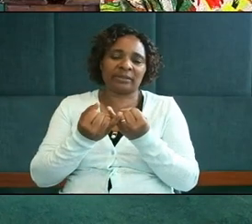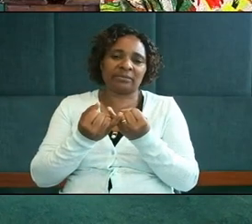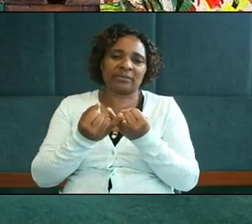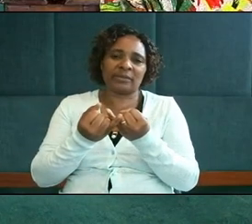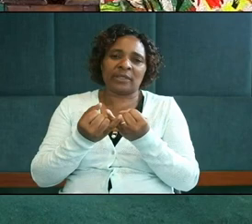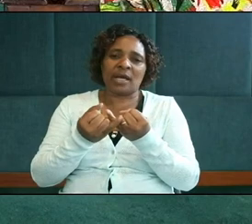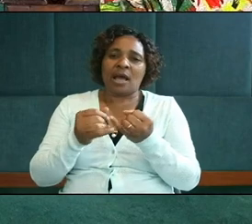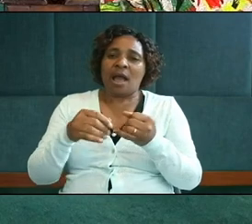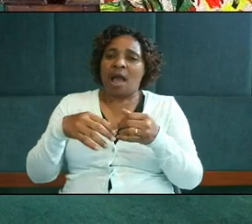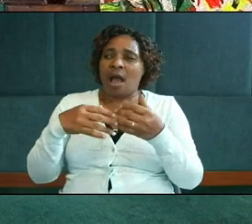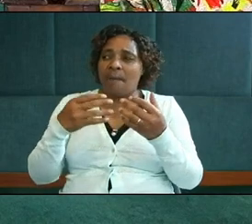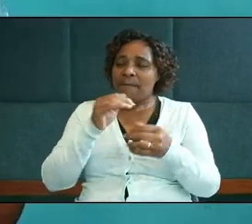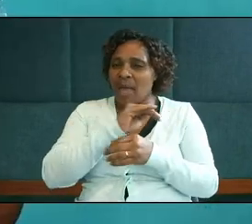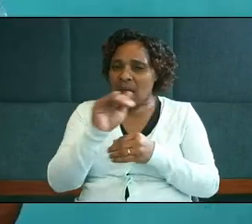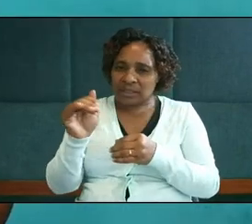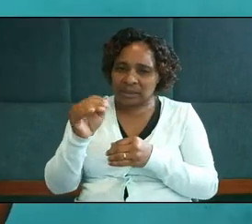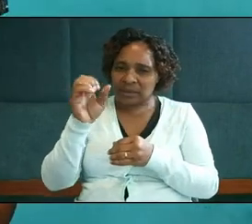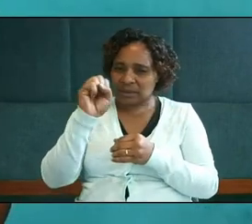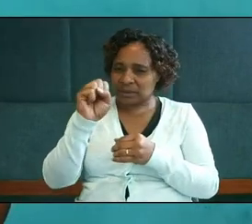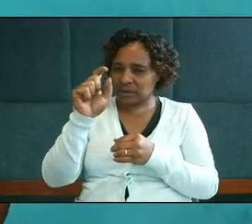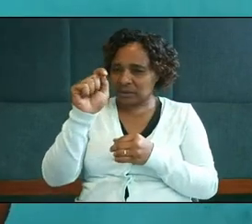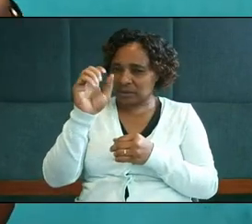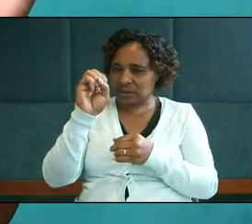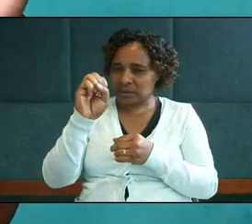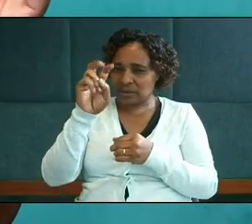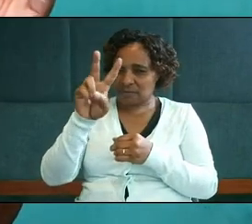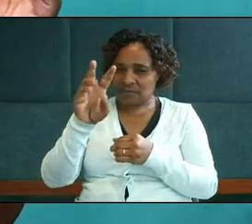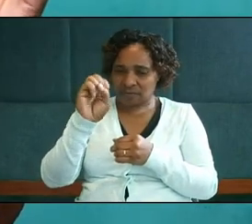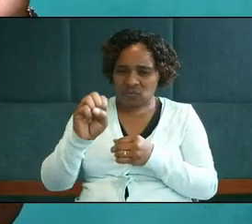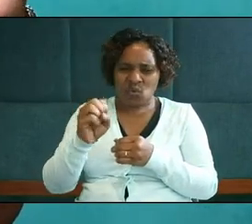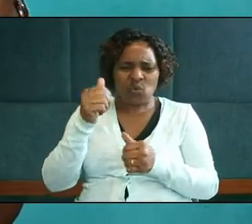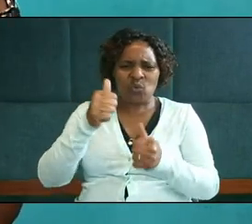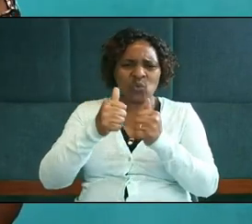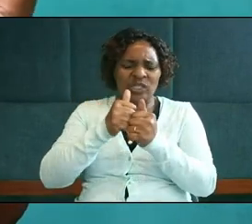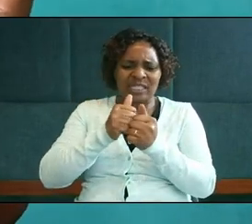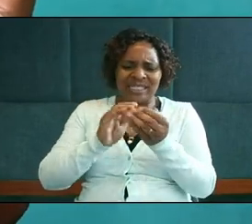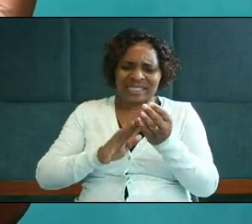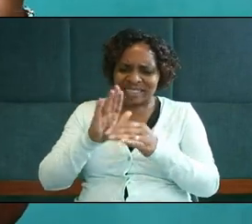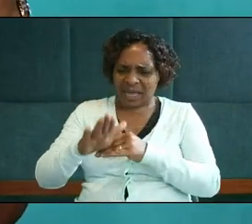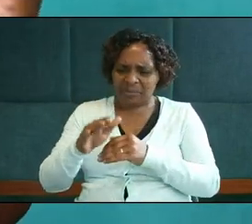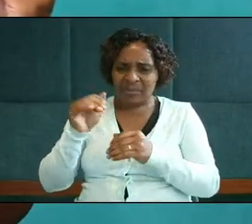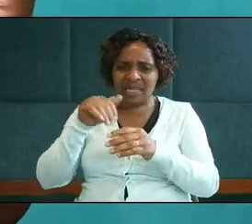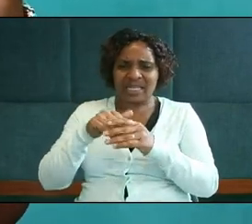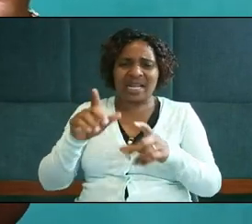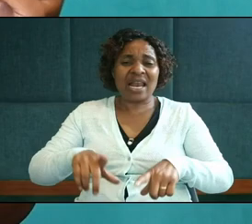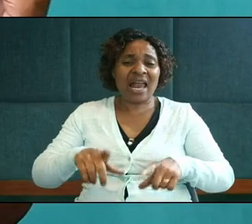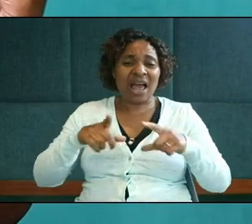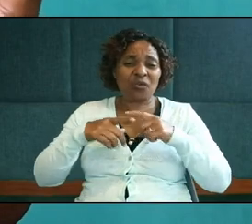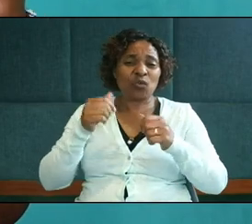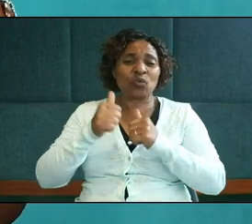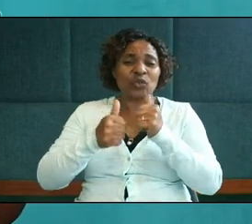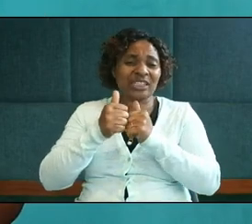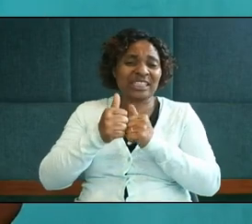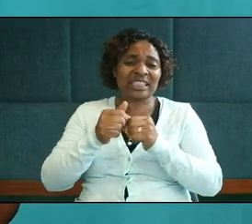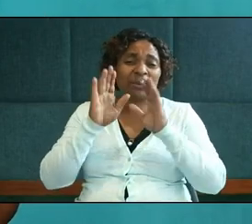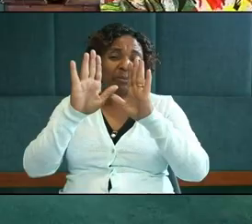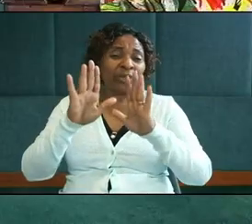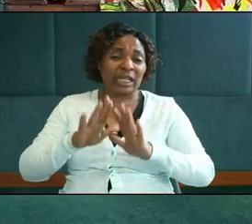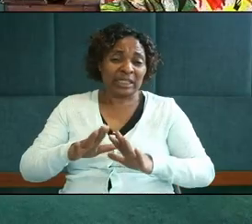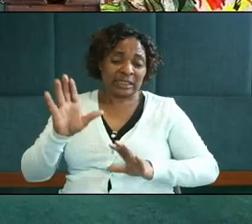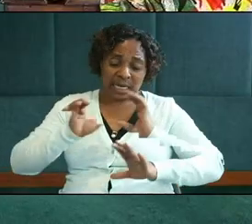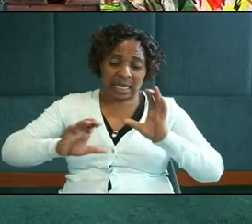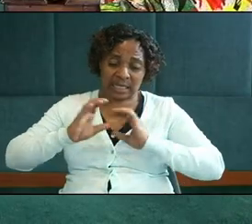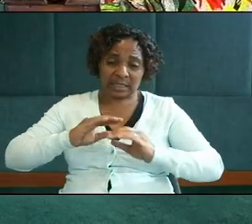and I'm going to ask Steve, which stage in life is the most critical for character building in a person's